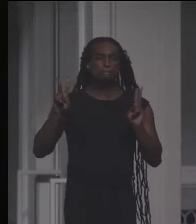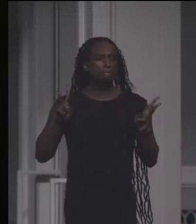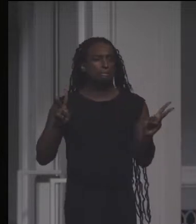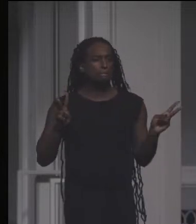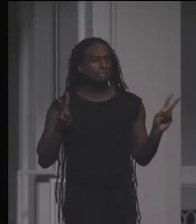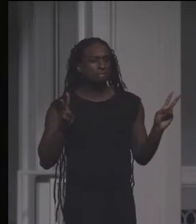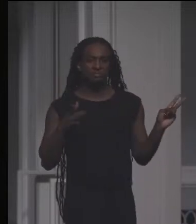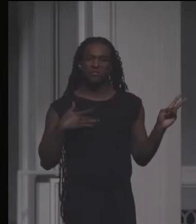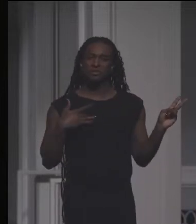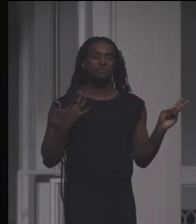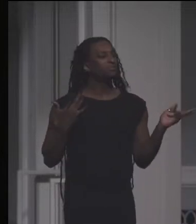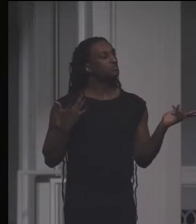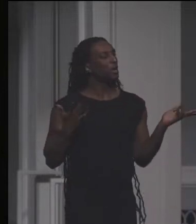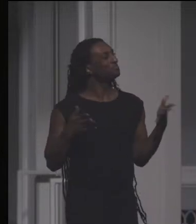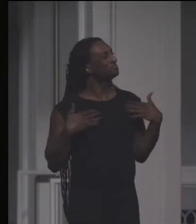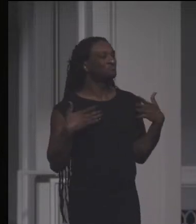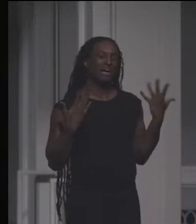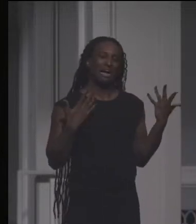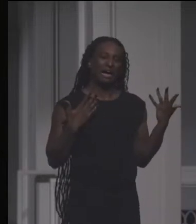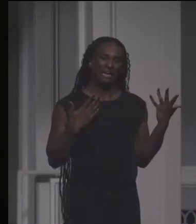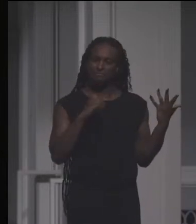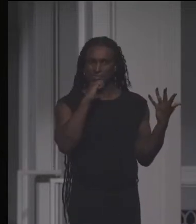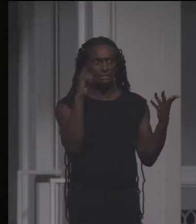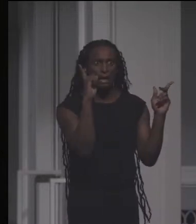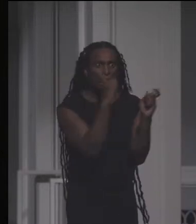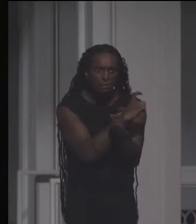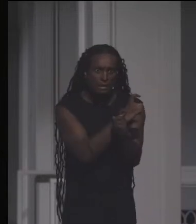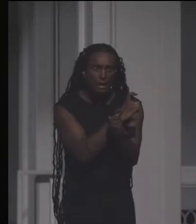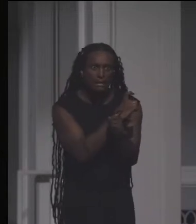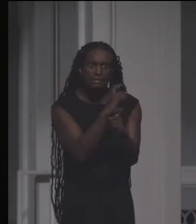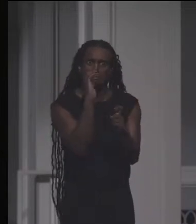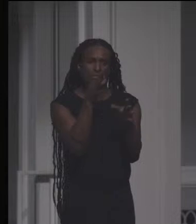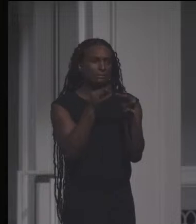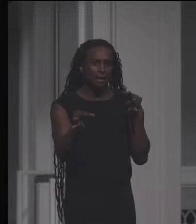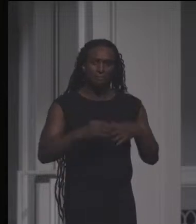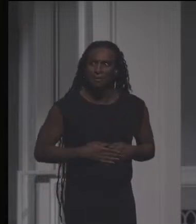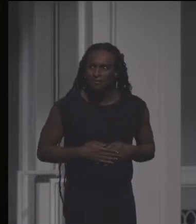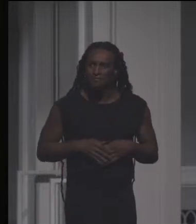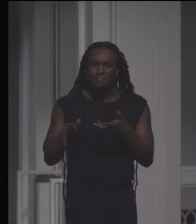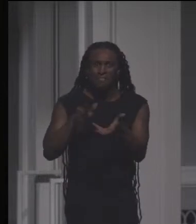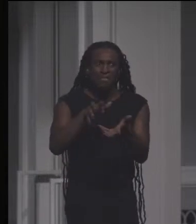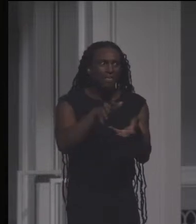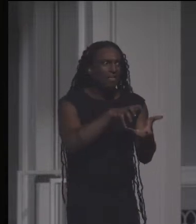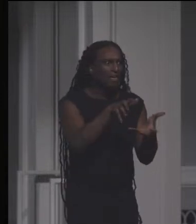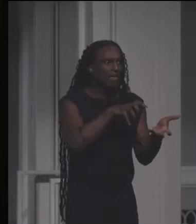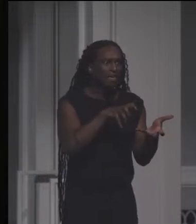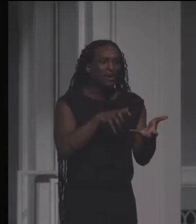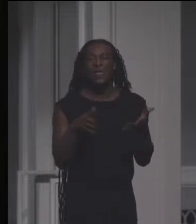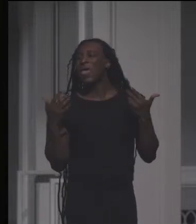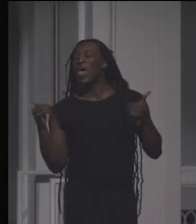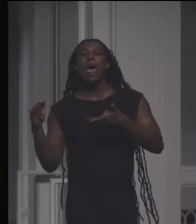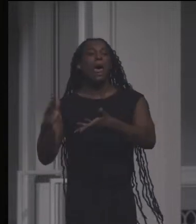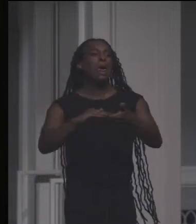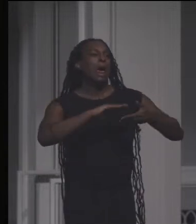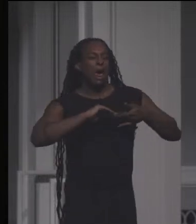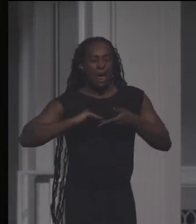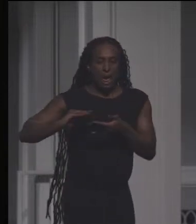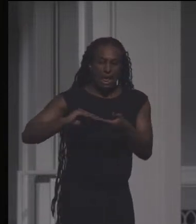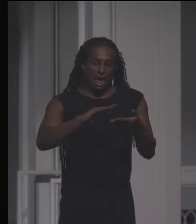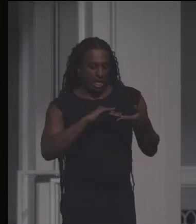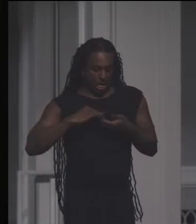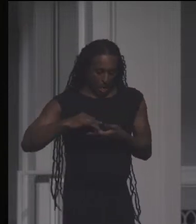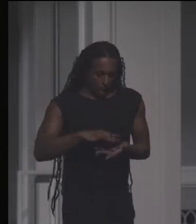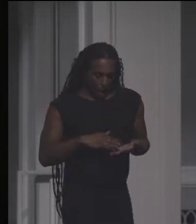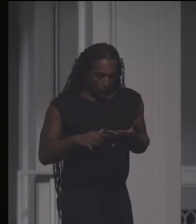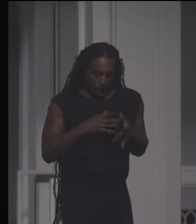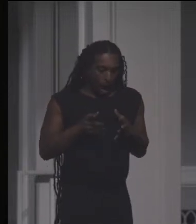jolly and uncomplicated, Just a casual tumble and grins all around and nothing